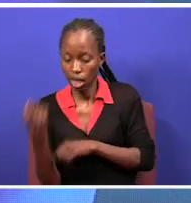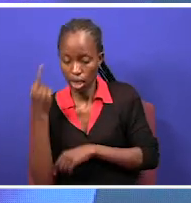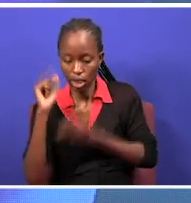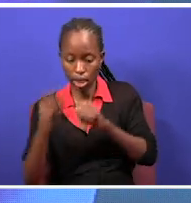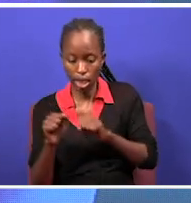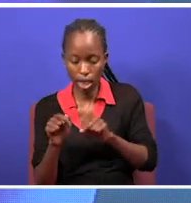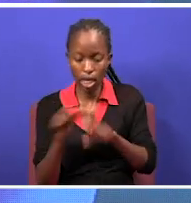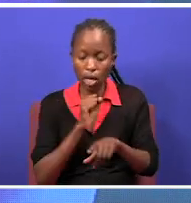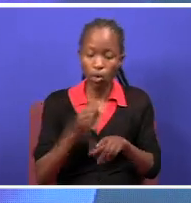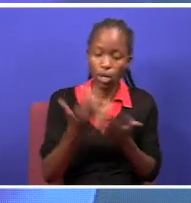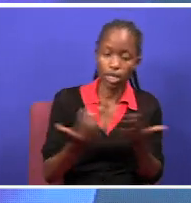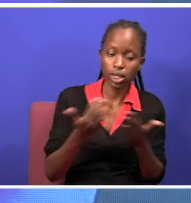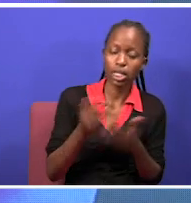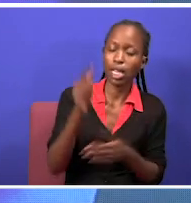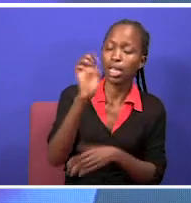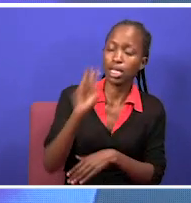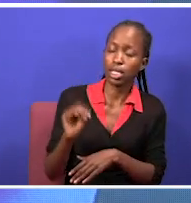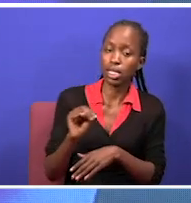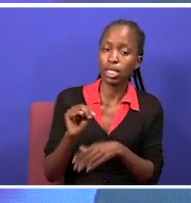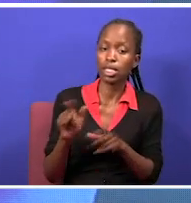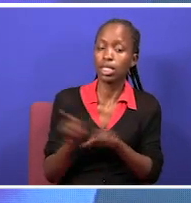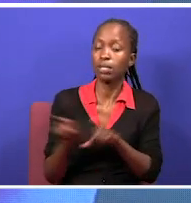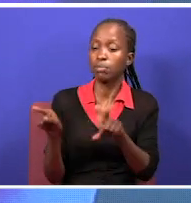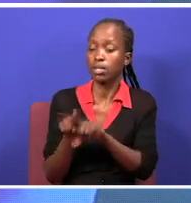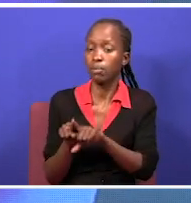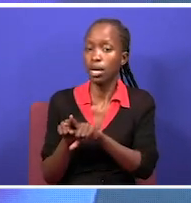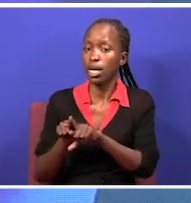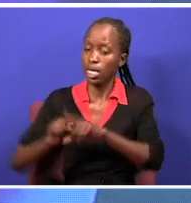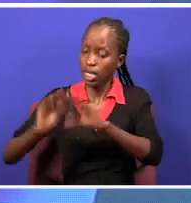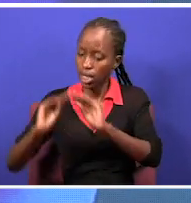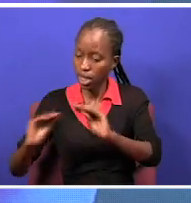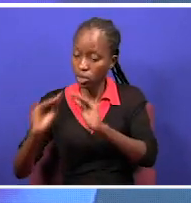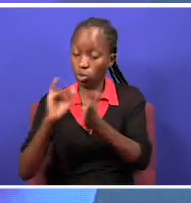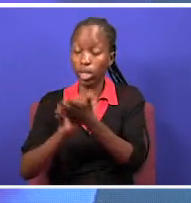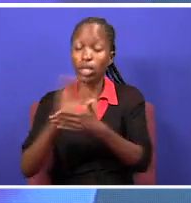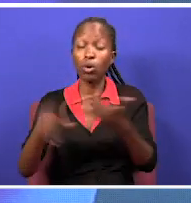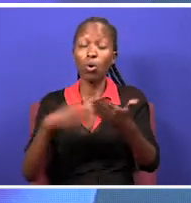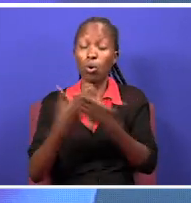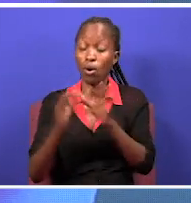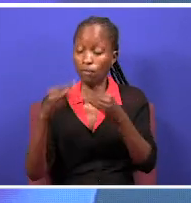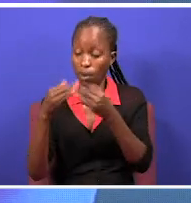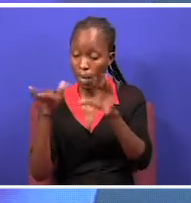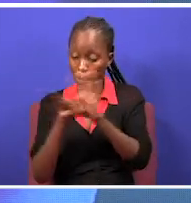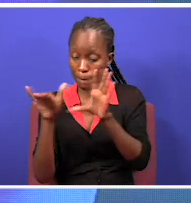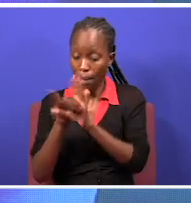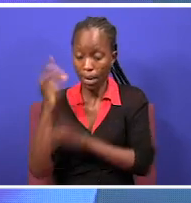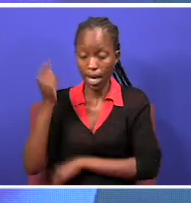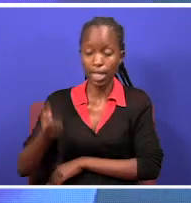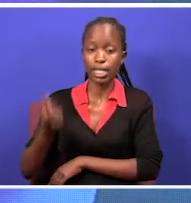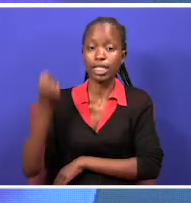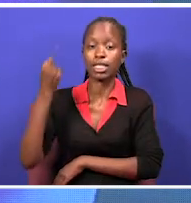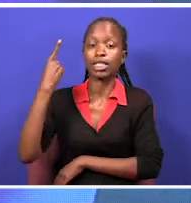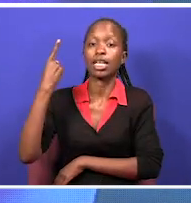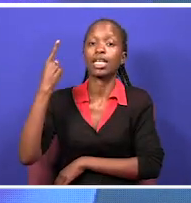adult children, the teenagers, it is customizing the scripture so that every person in